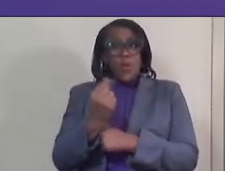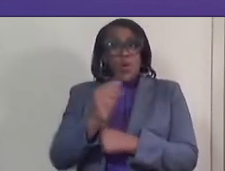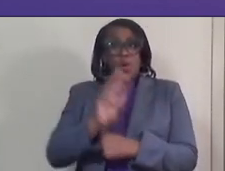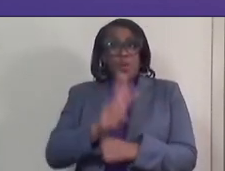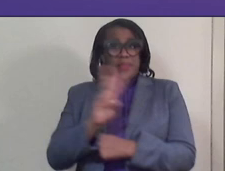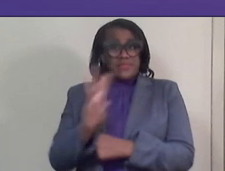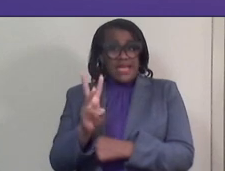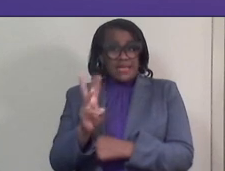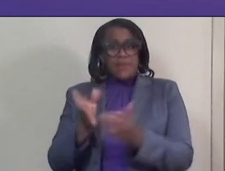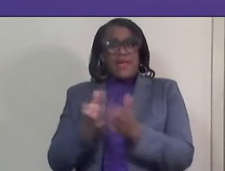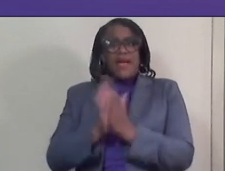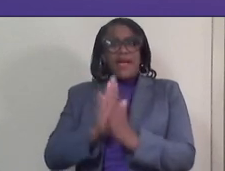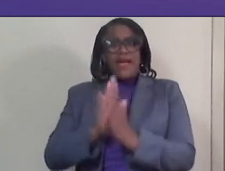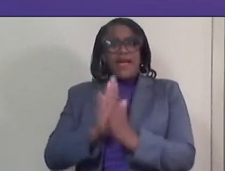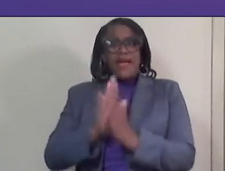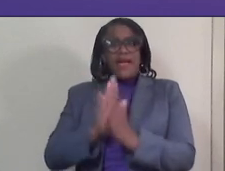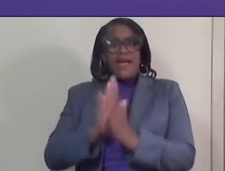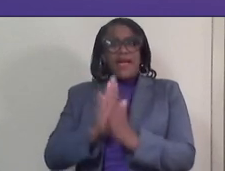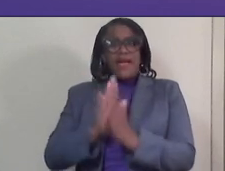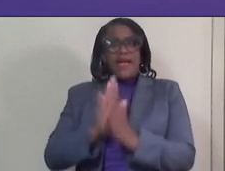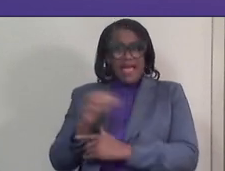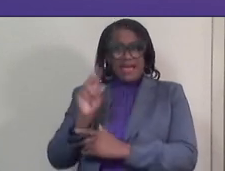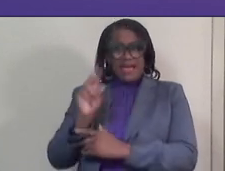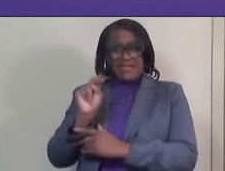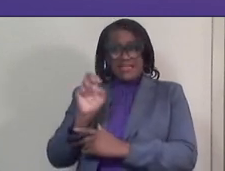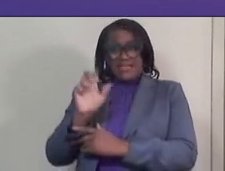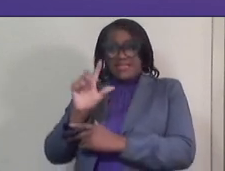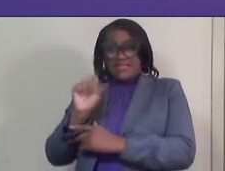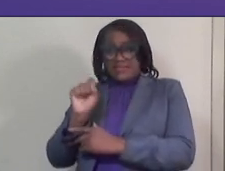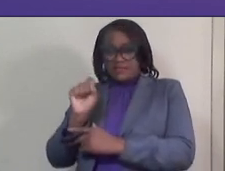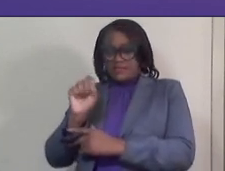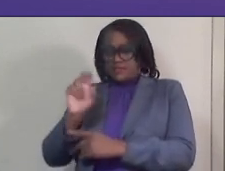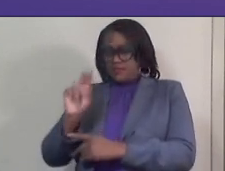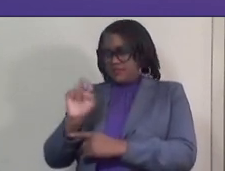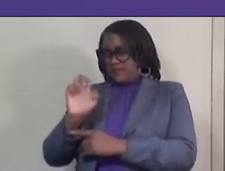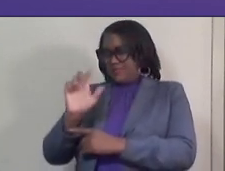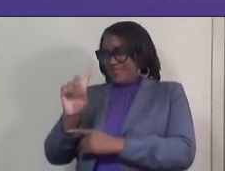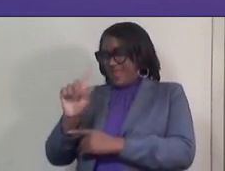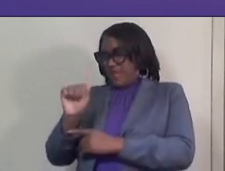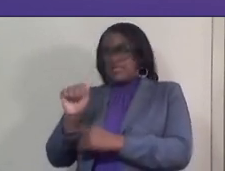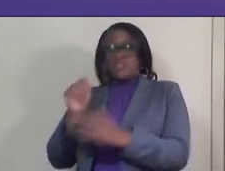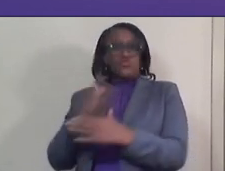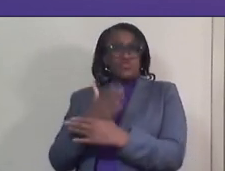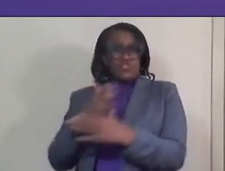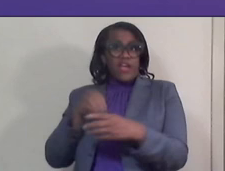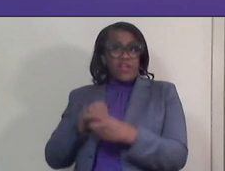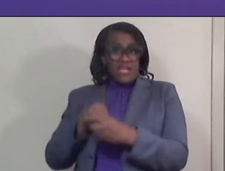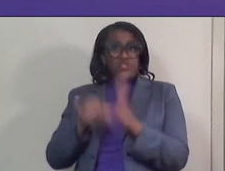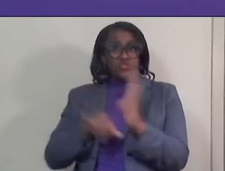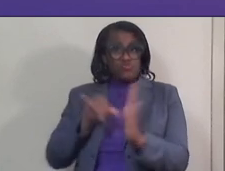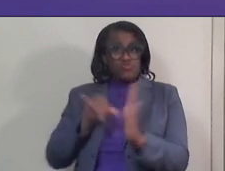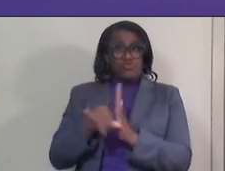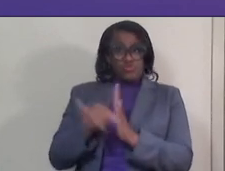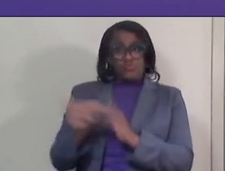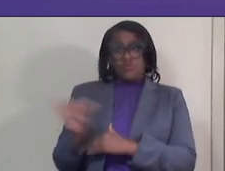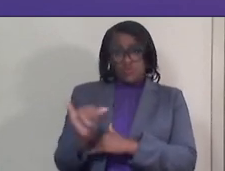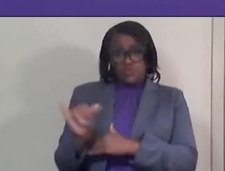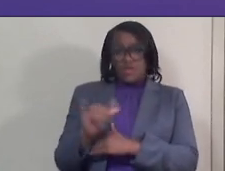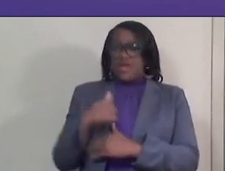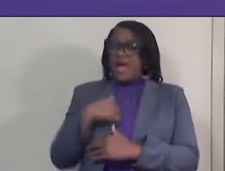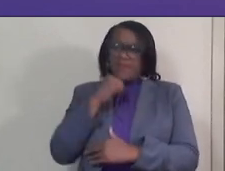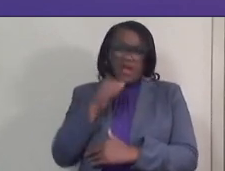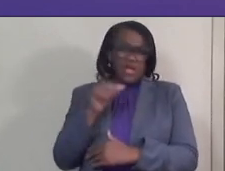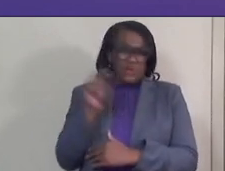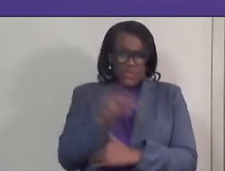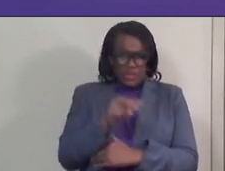and Nelda to share that in the YouTube chats. I'm not going to visit it with you today, but I'm